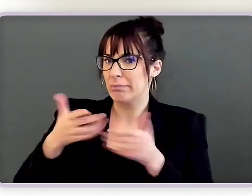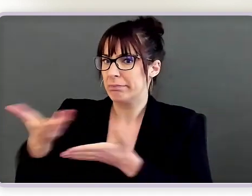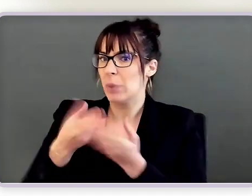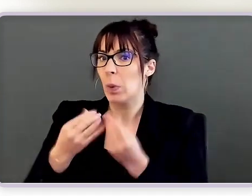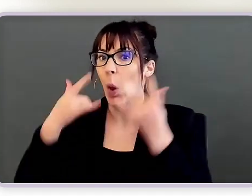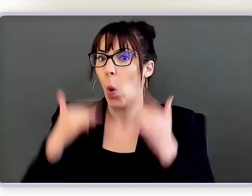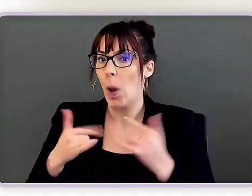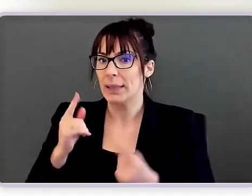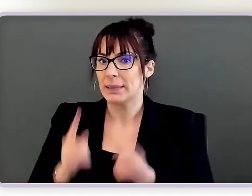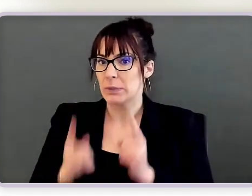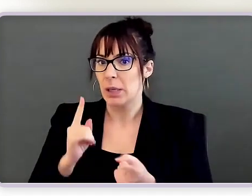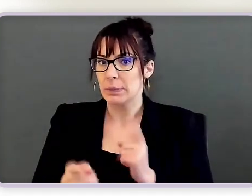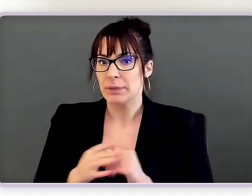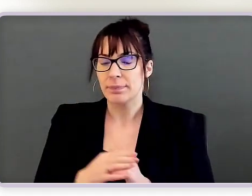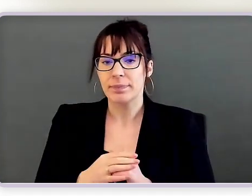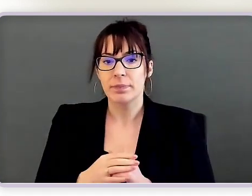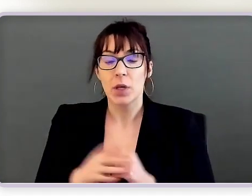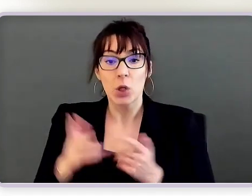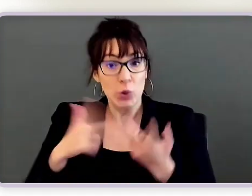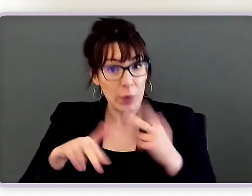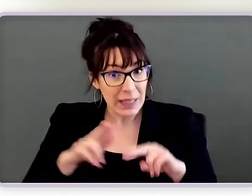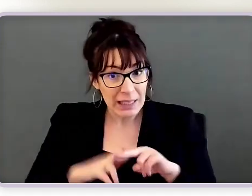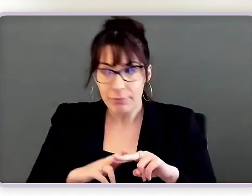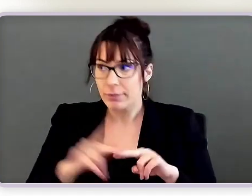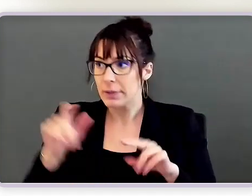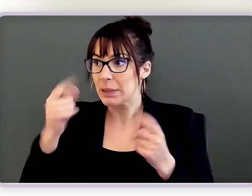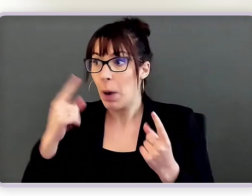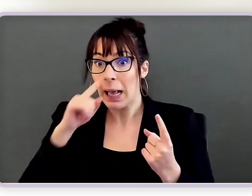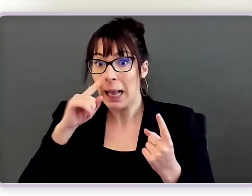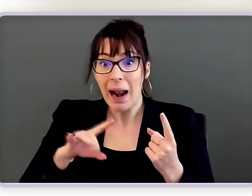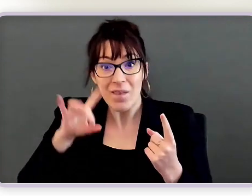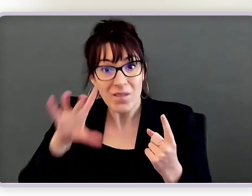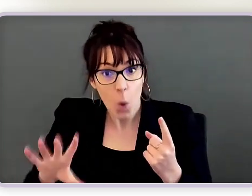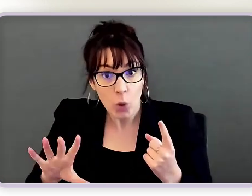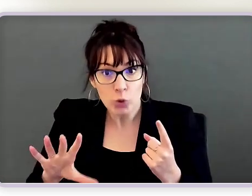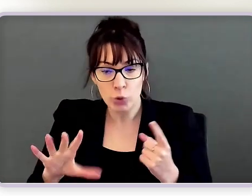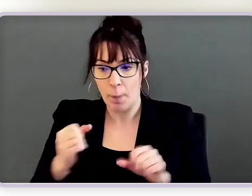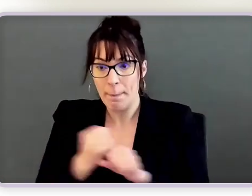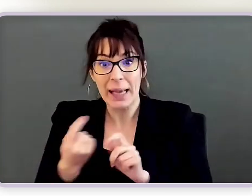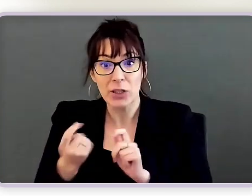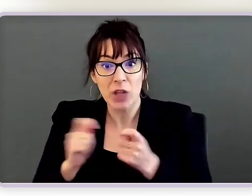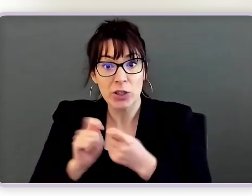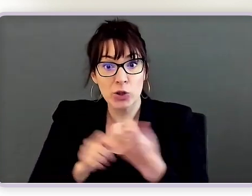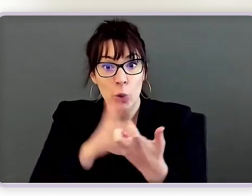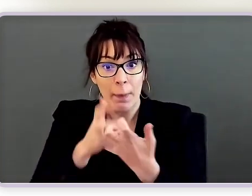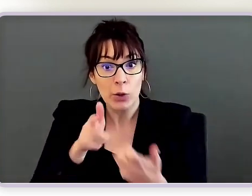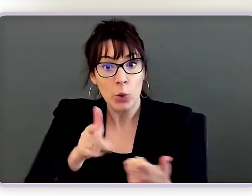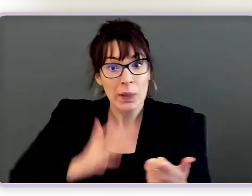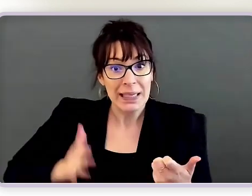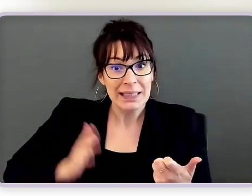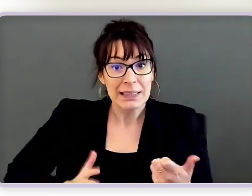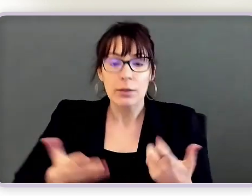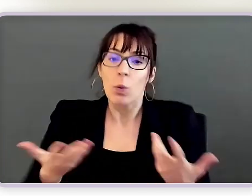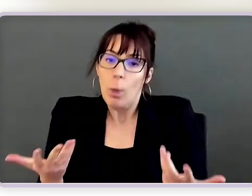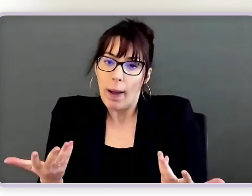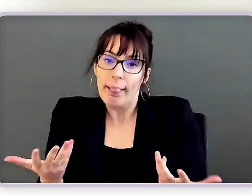to discriminate against you, then they have an exemption. And this is an example.